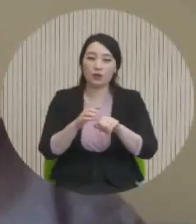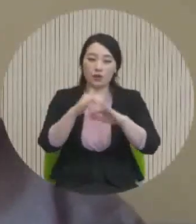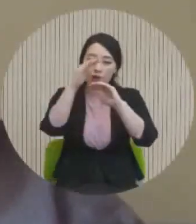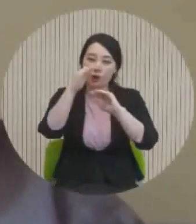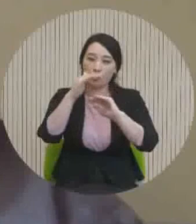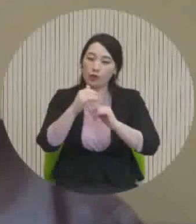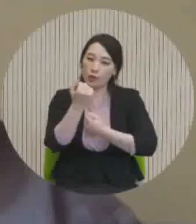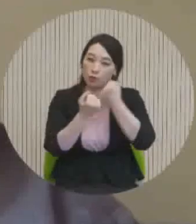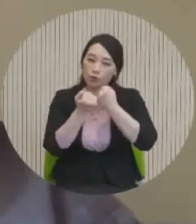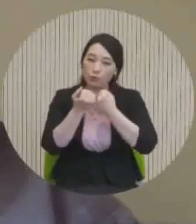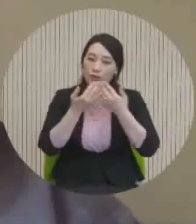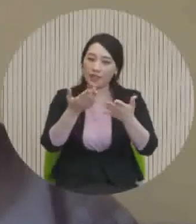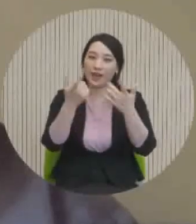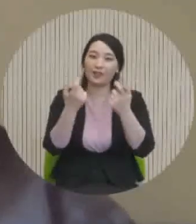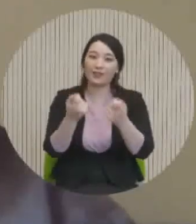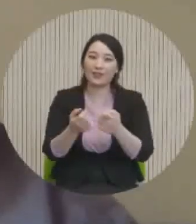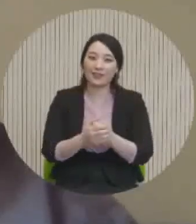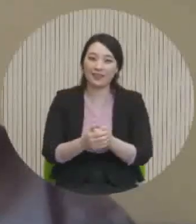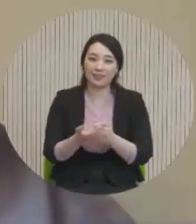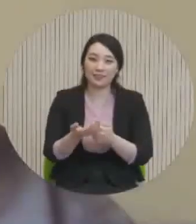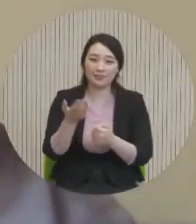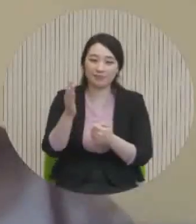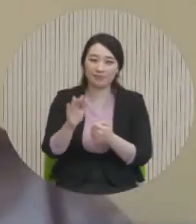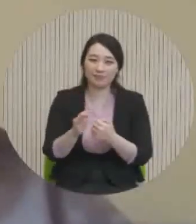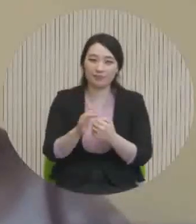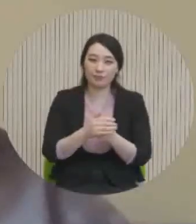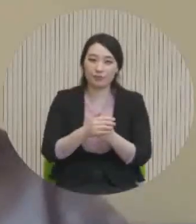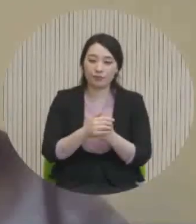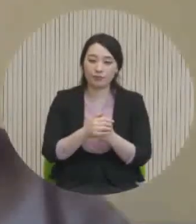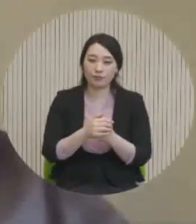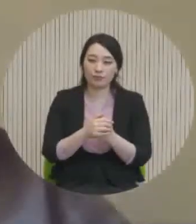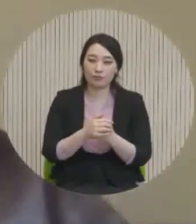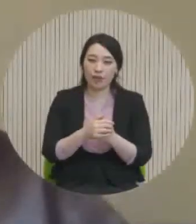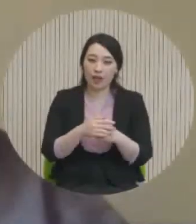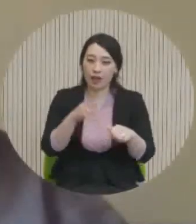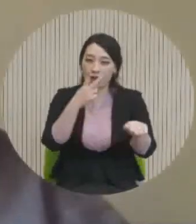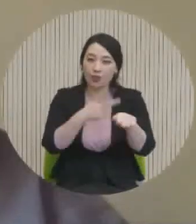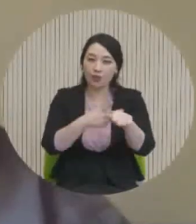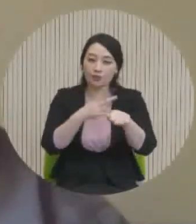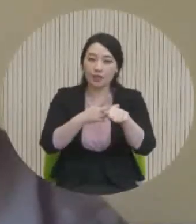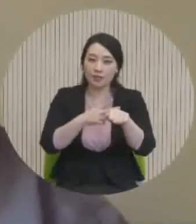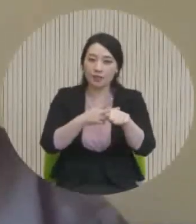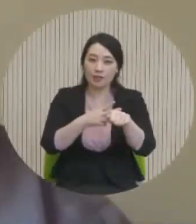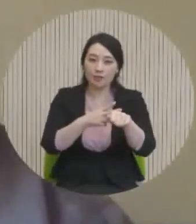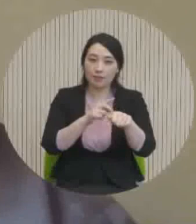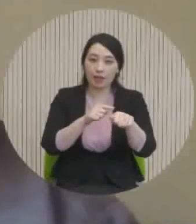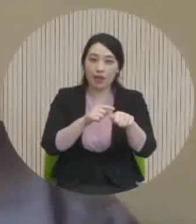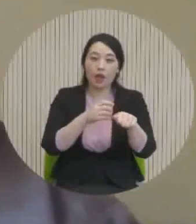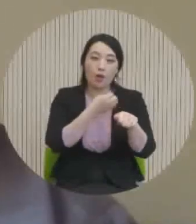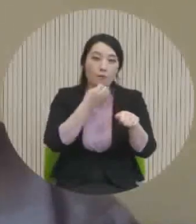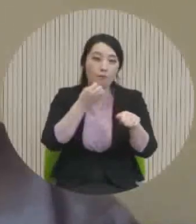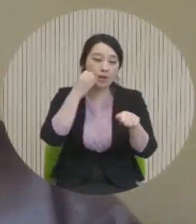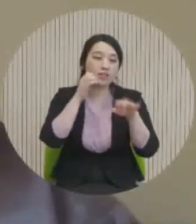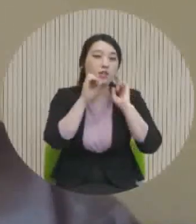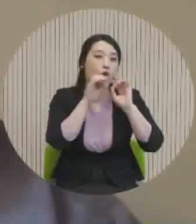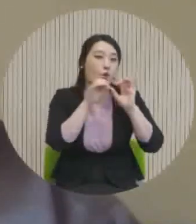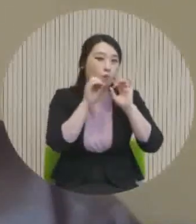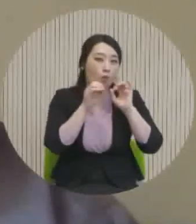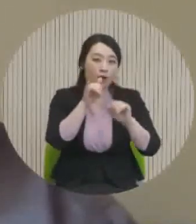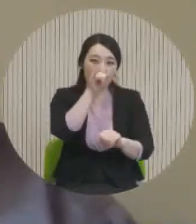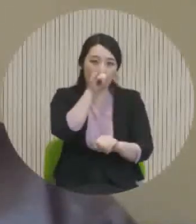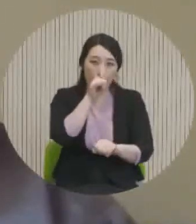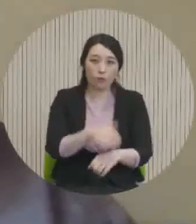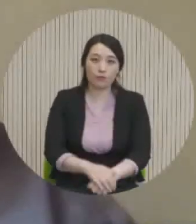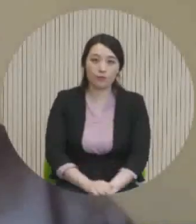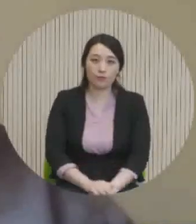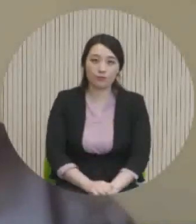so we promote these to the teachers mainly through the website, where the teachers can book